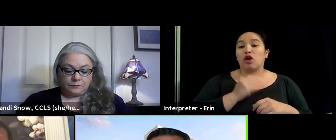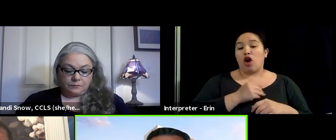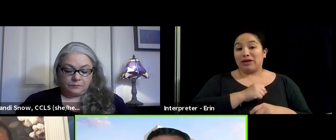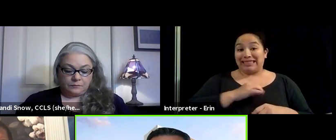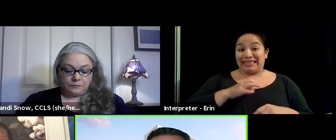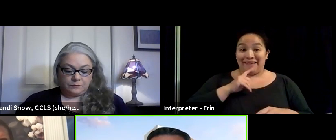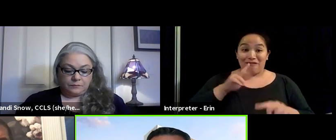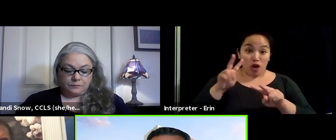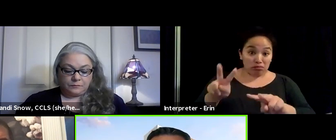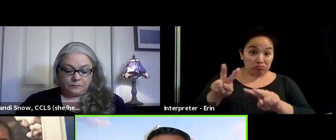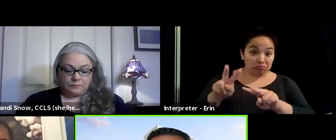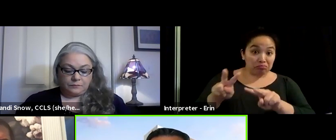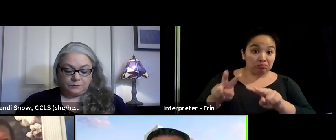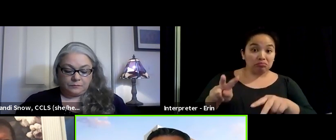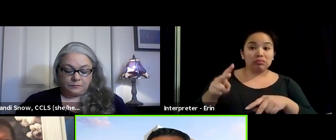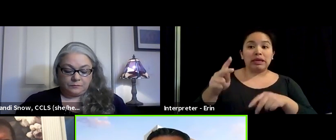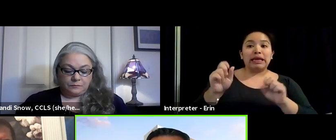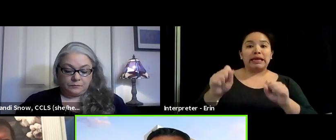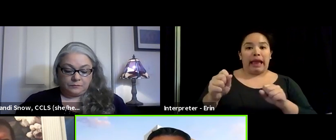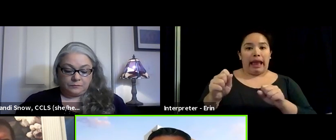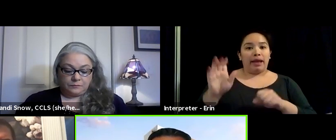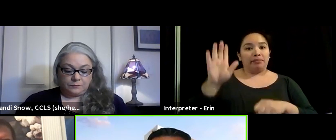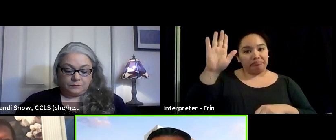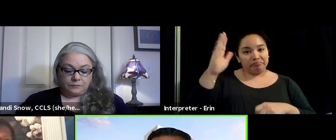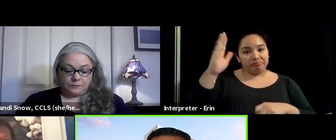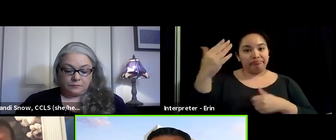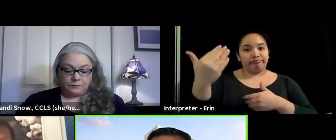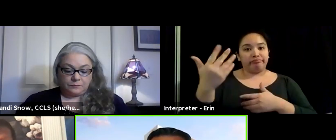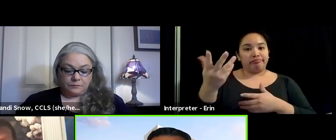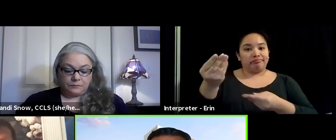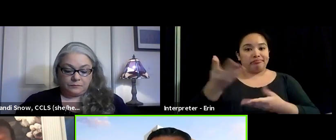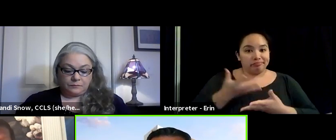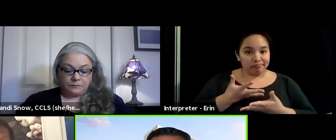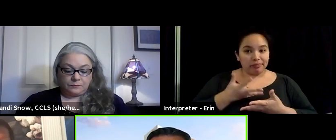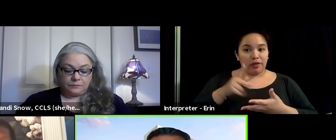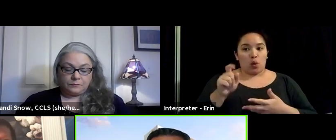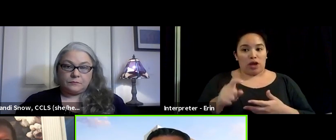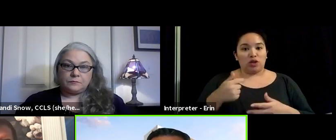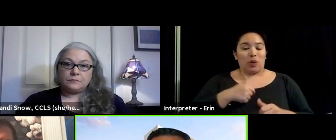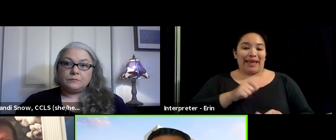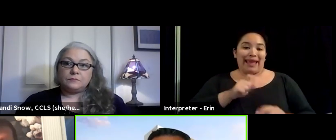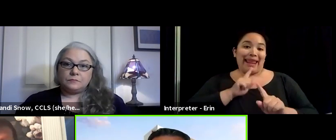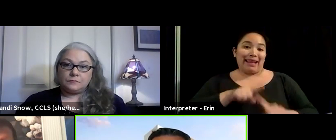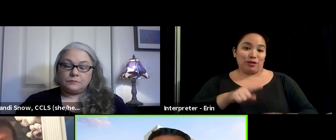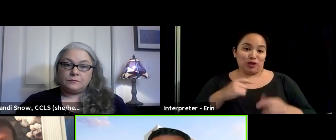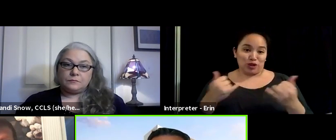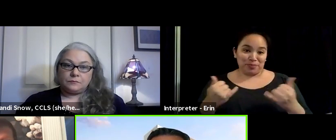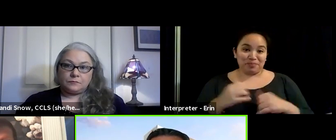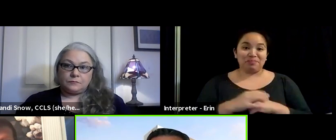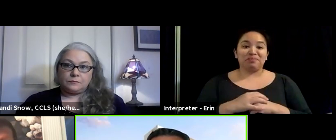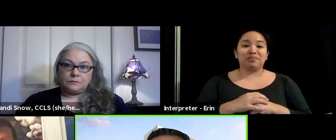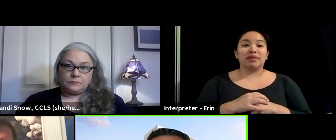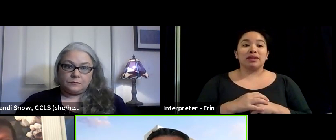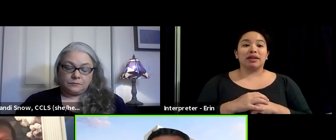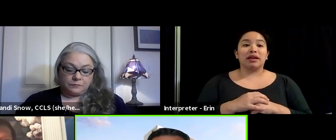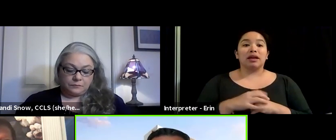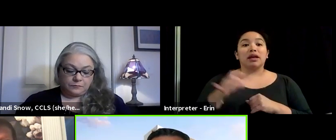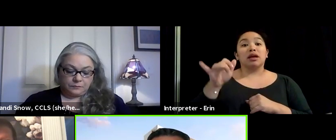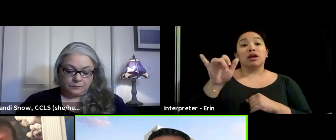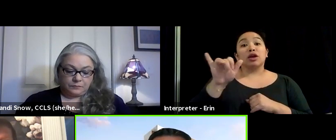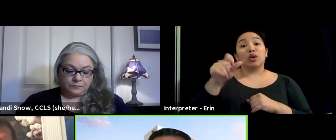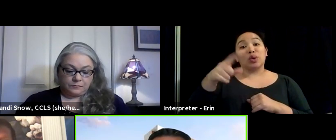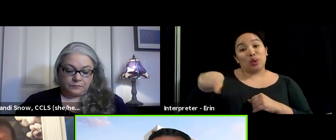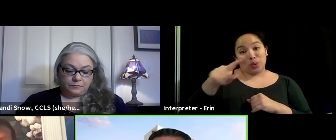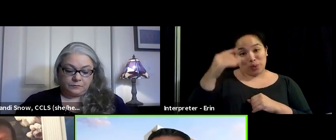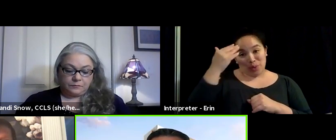ahead and raise those questions to the panelists and try and get you answers this afternoon. As you know, we are in quite a bit